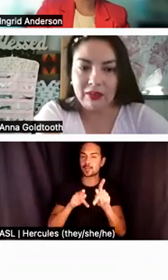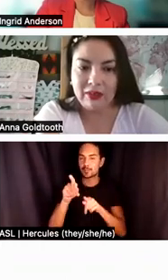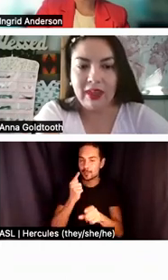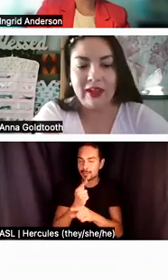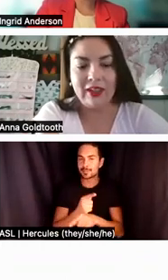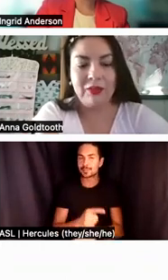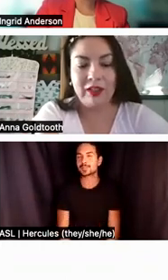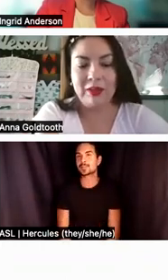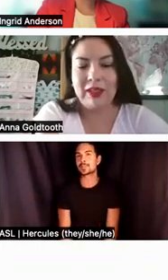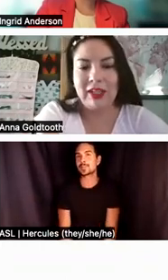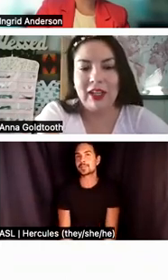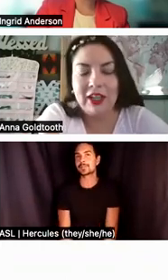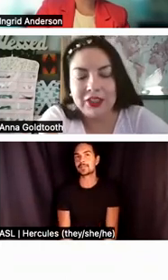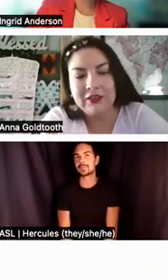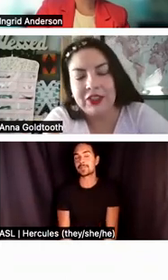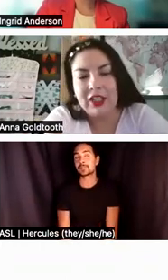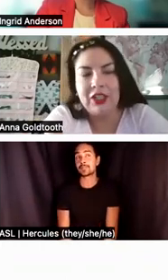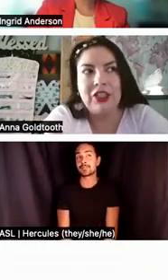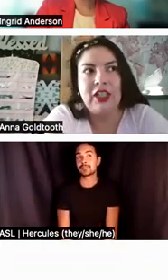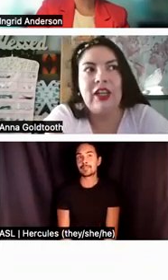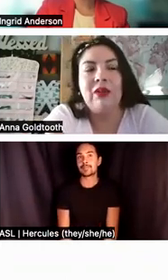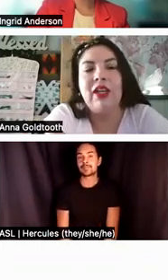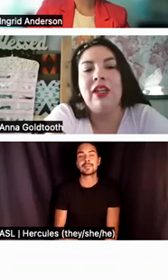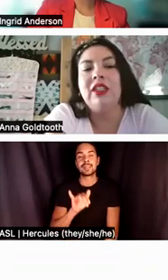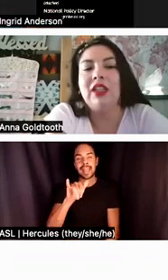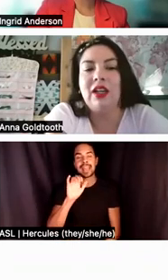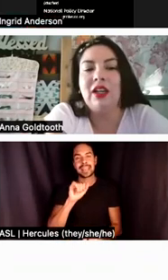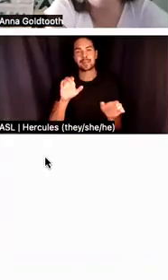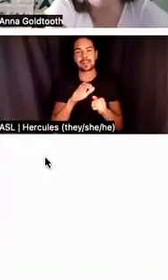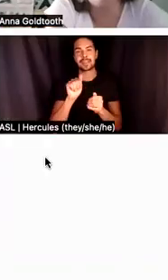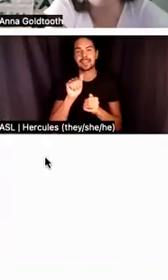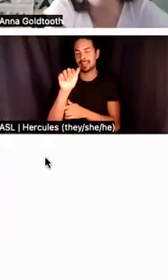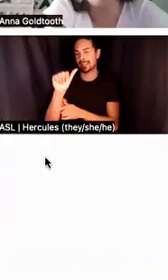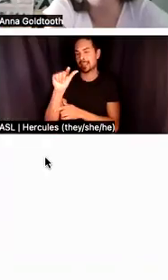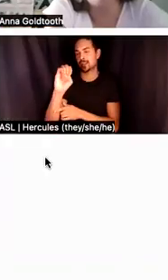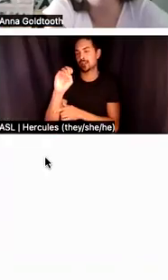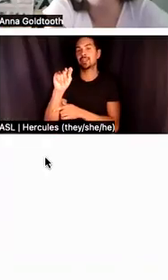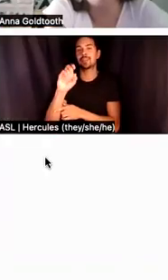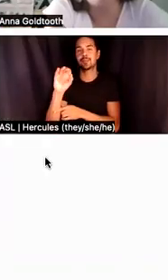and that could really be like an agent of change. And like, we're in this constant